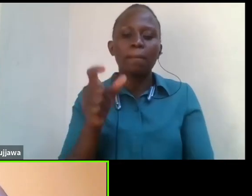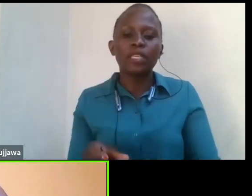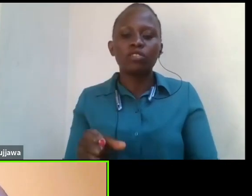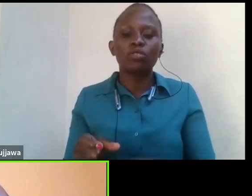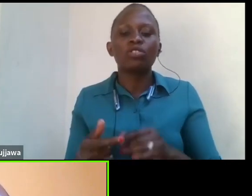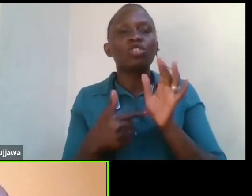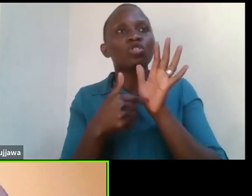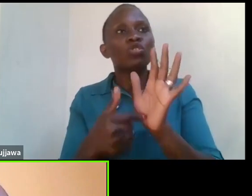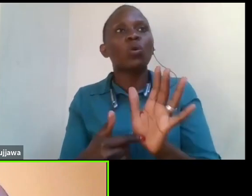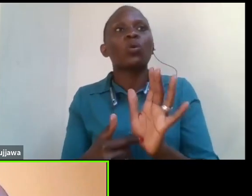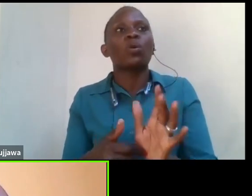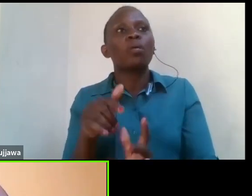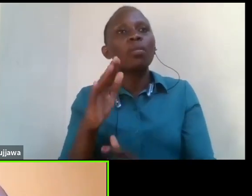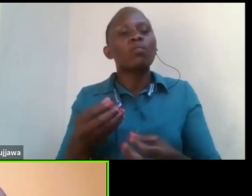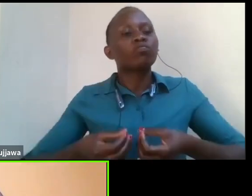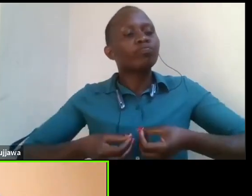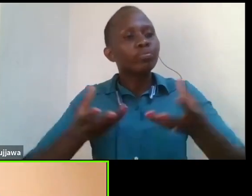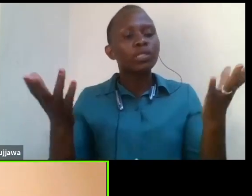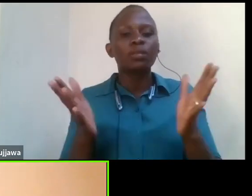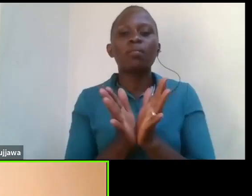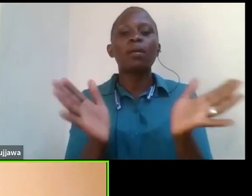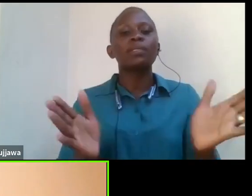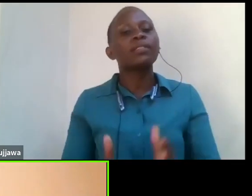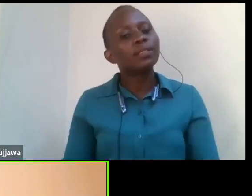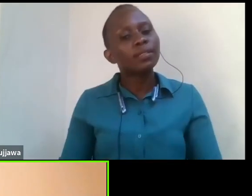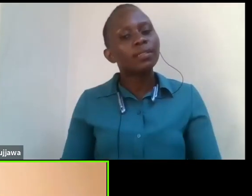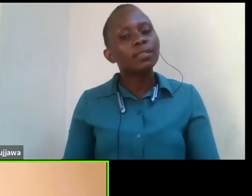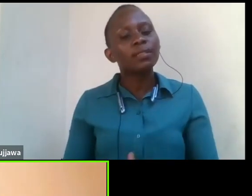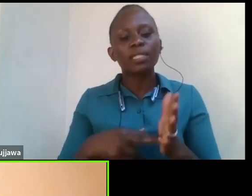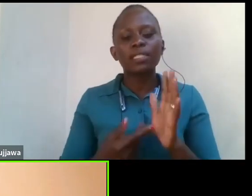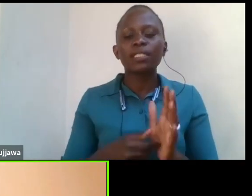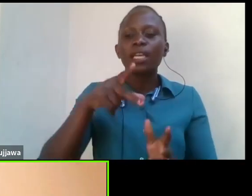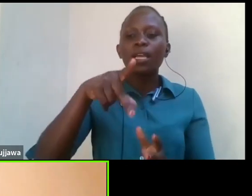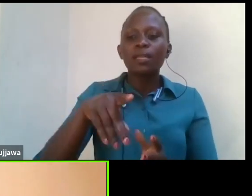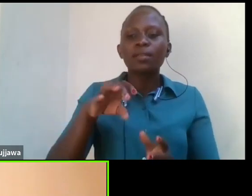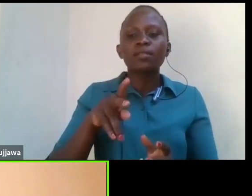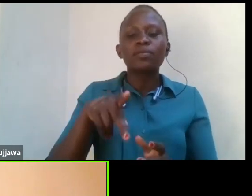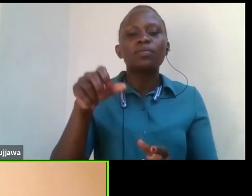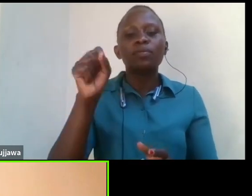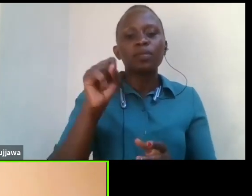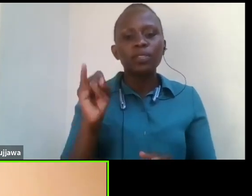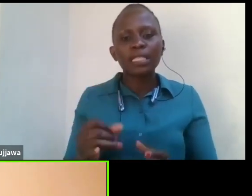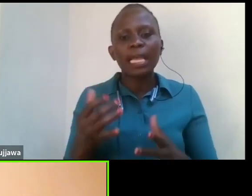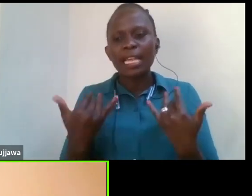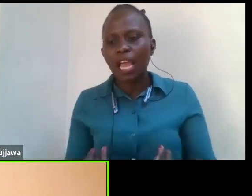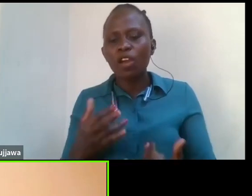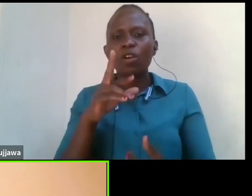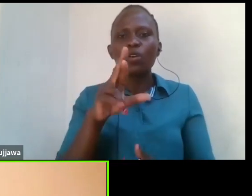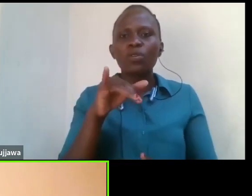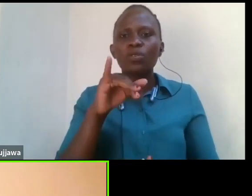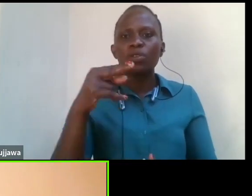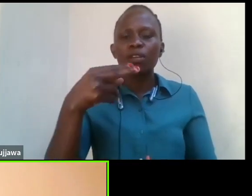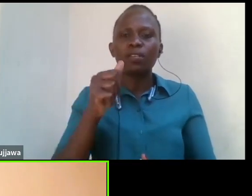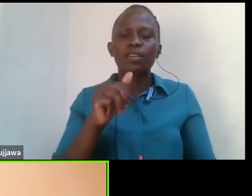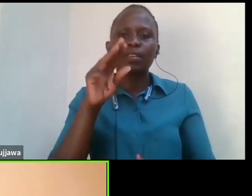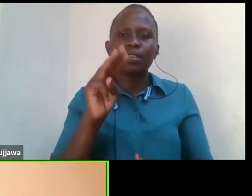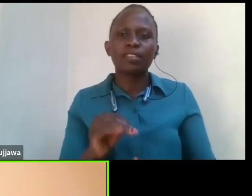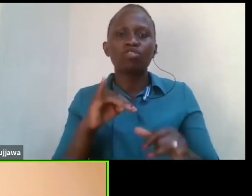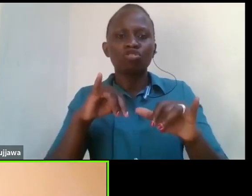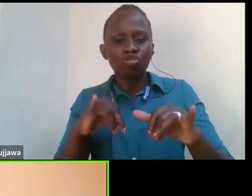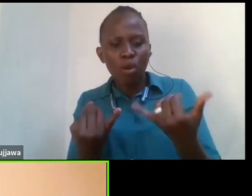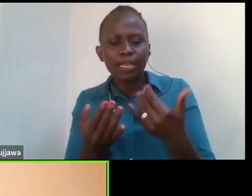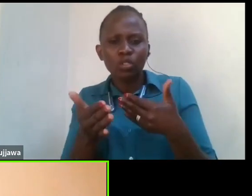it to the public. So the likes of Pepsi, the likes of now Riham Cola, they're all trying to get closer to